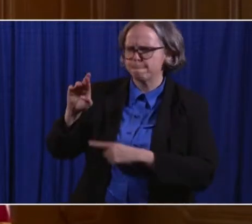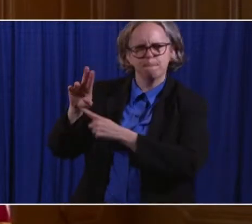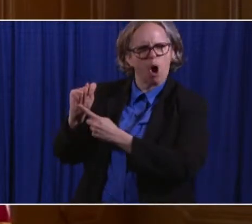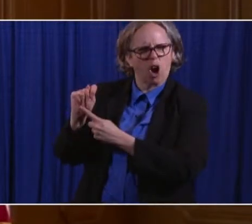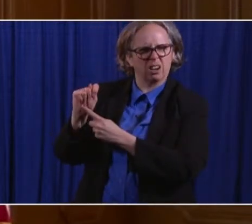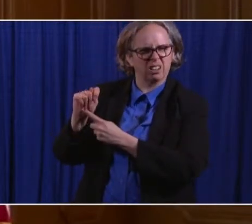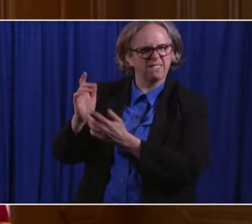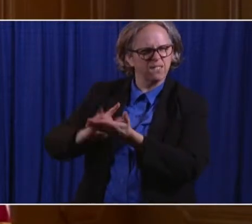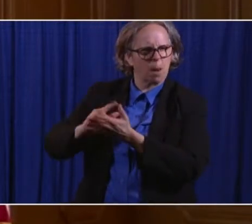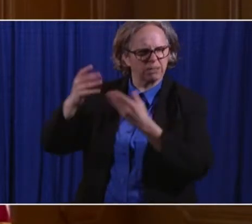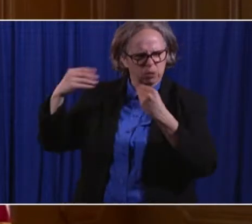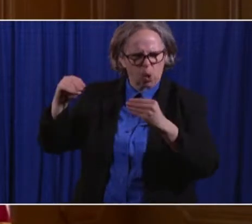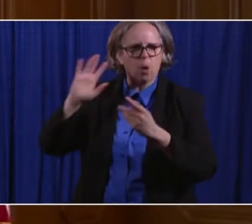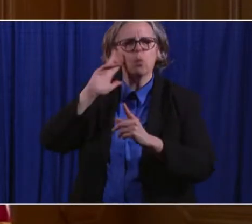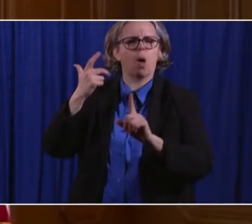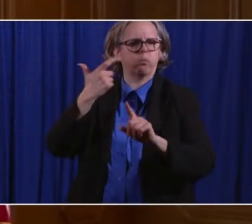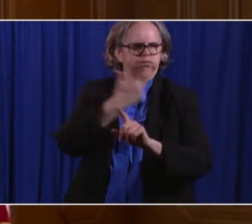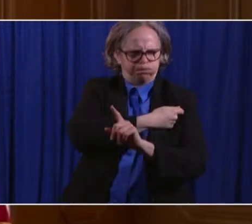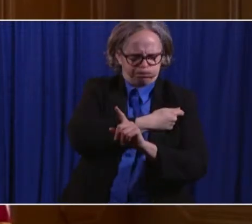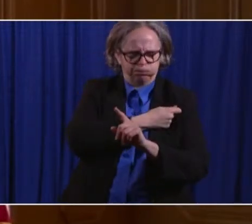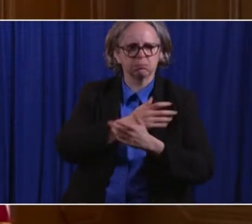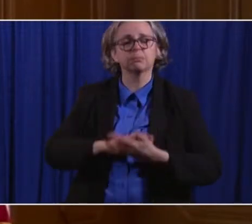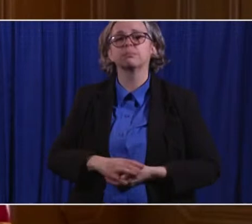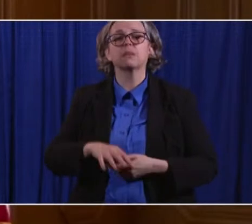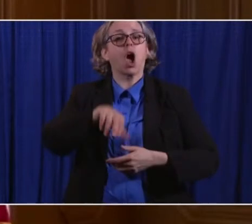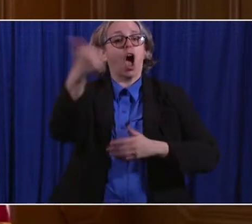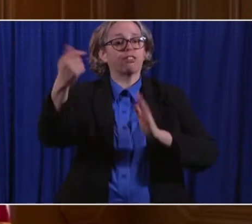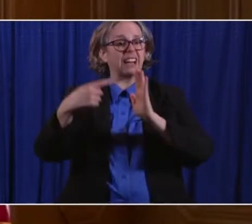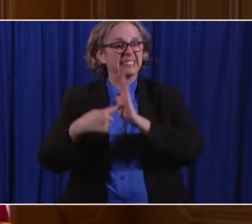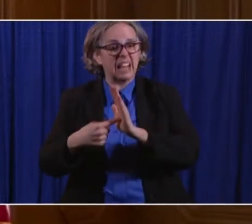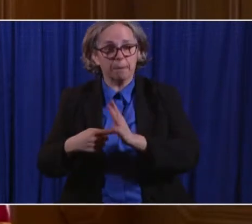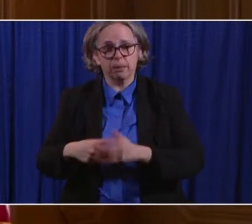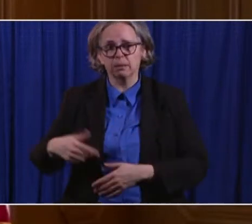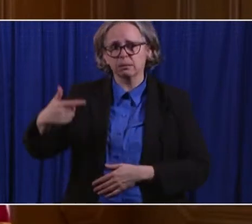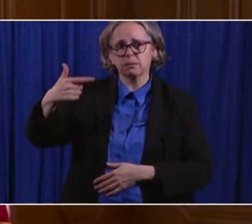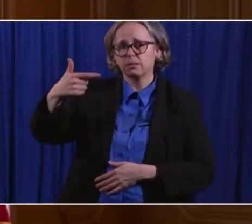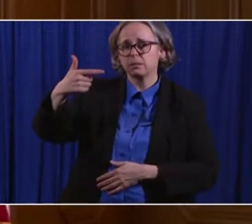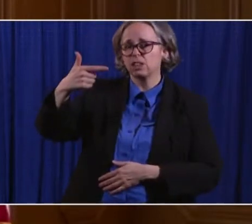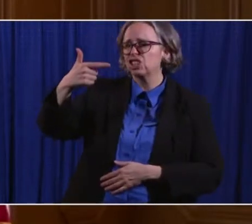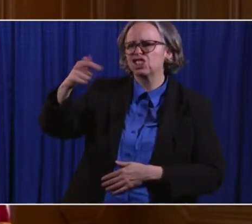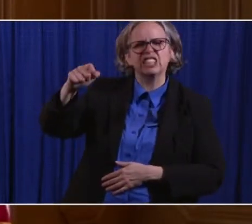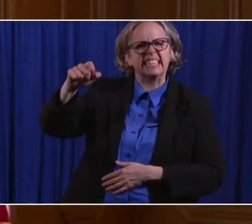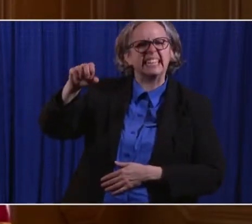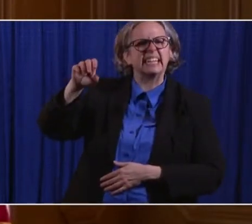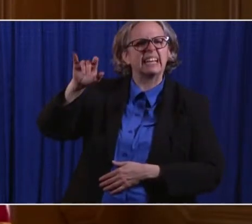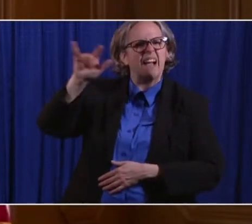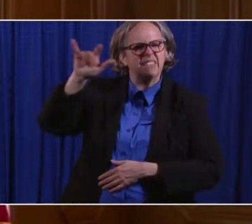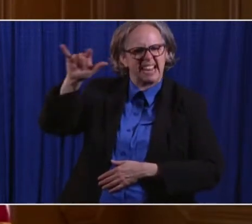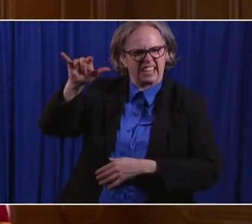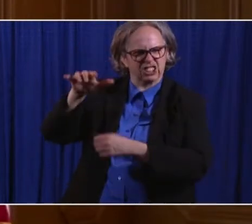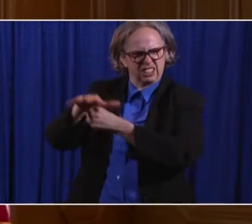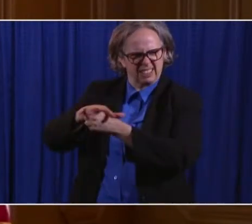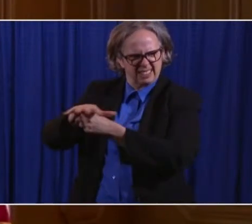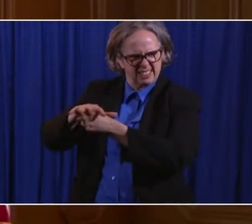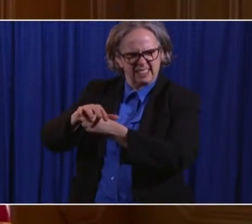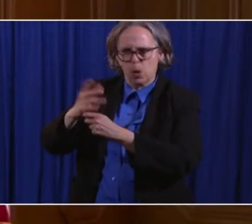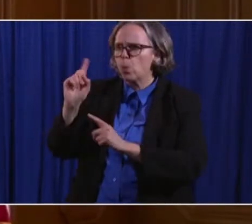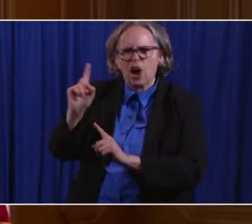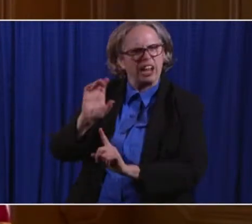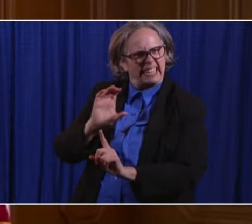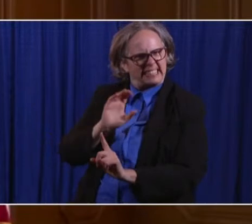GE Aviation in Cincinnati area has also partnered with the local health system to provide vaccines for its